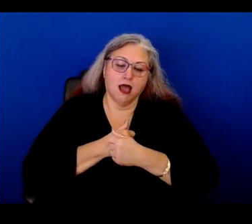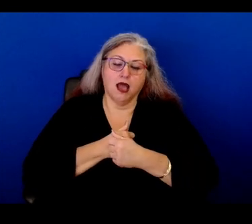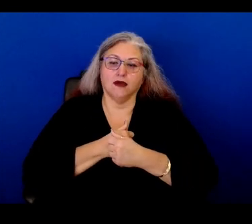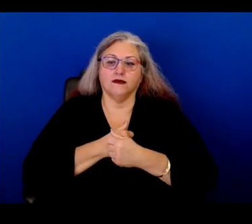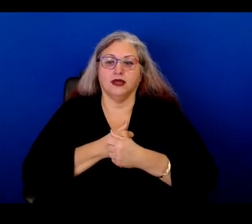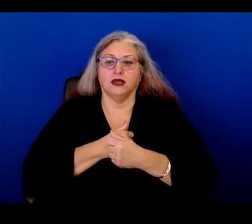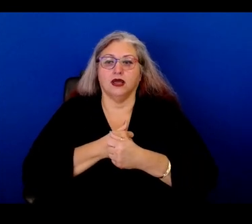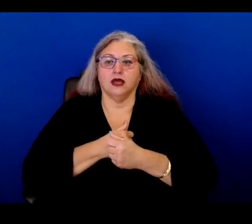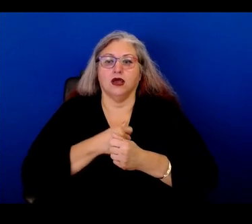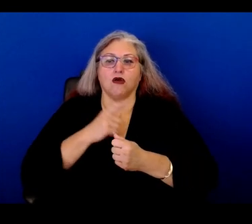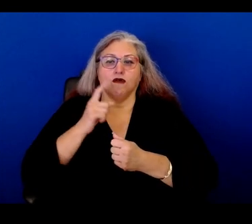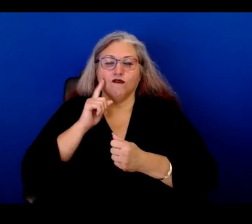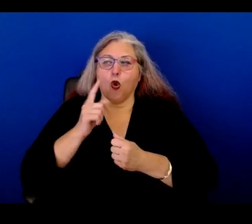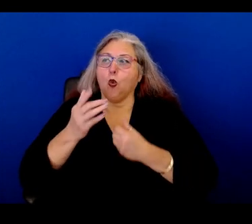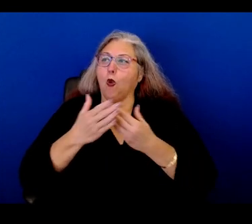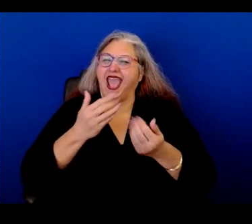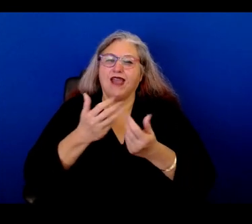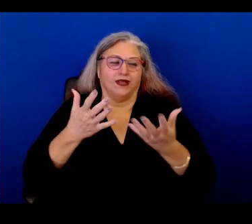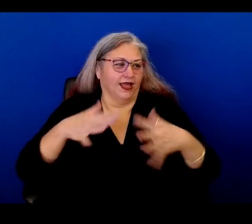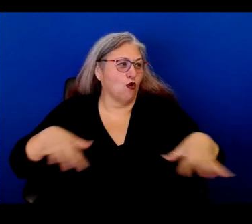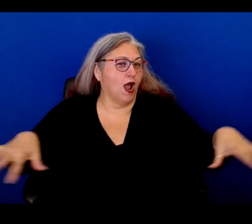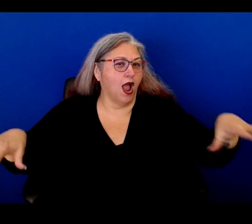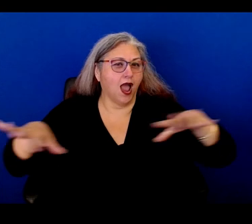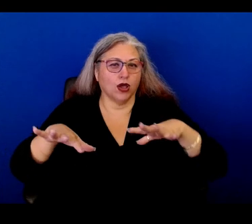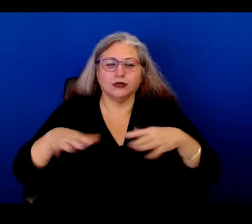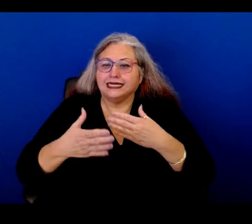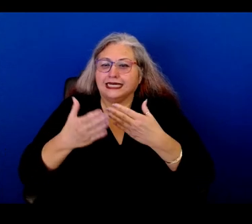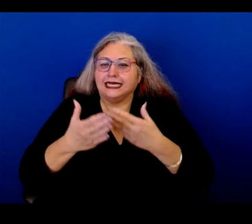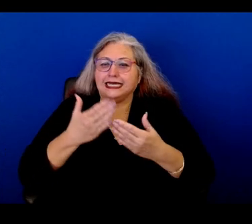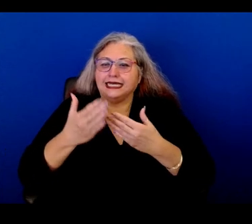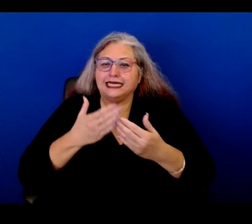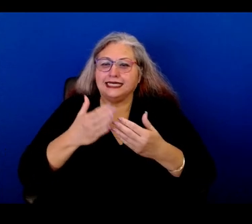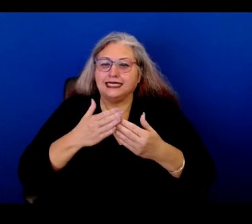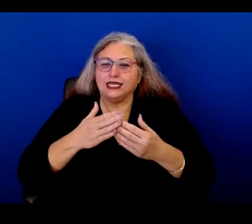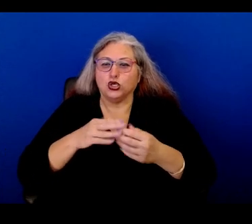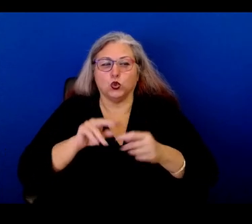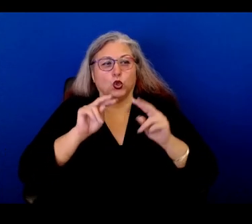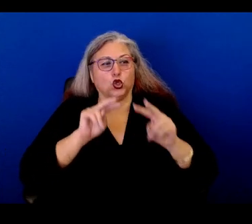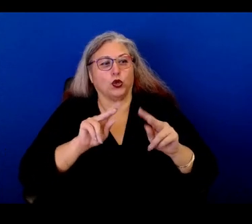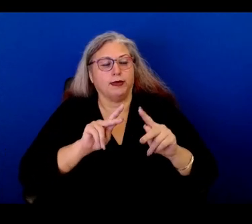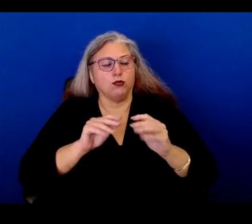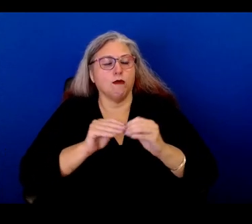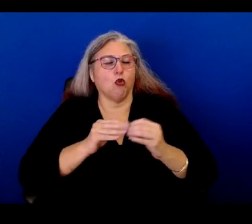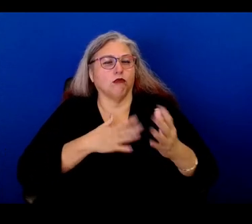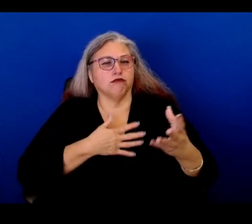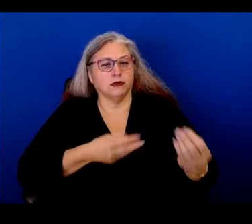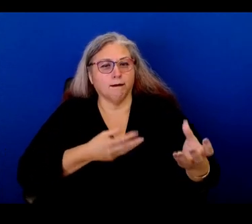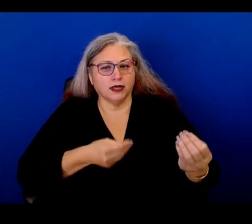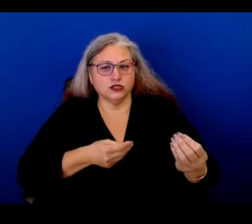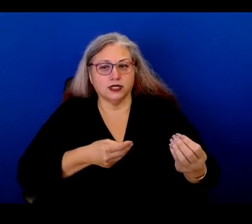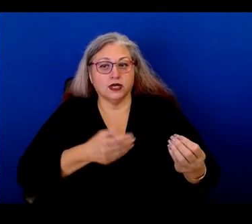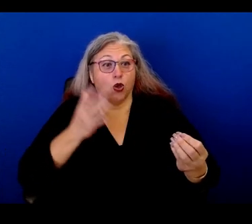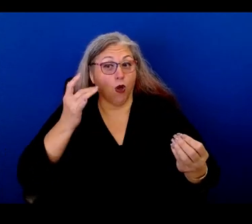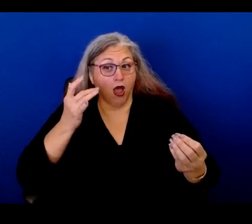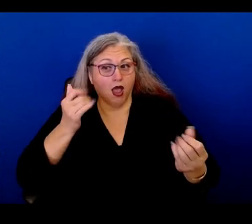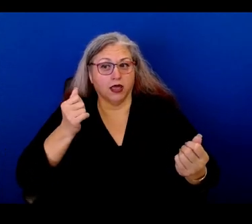for everything around you. It's easy to look upon people with compassion